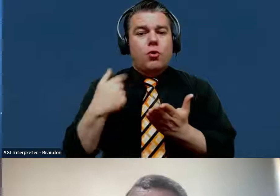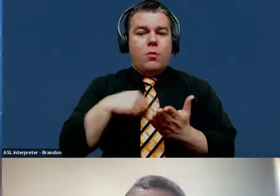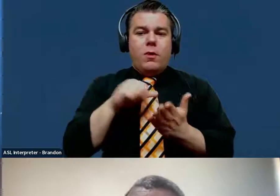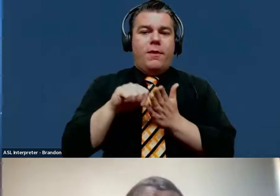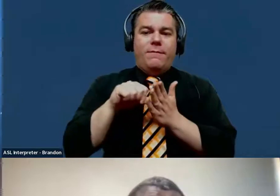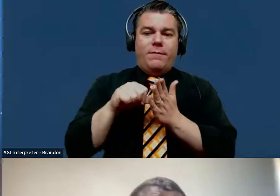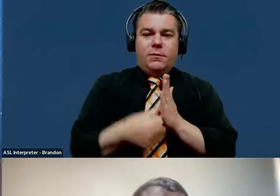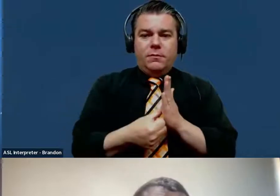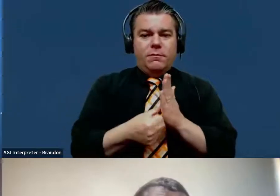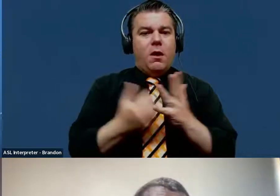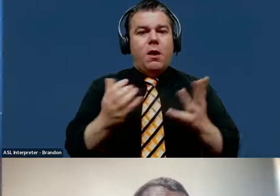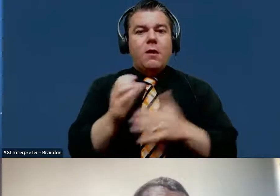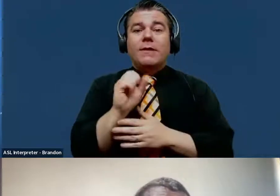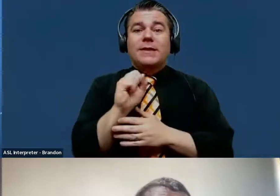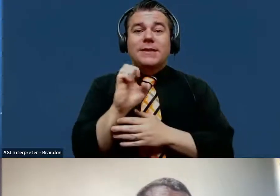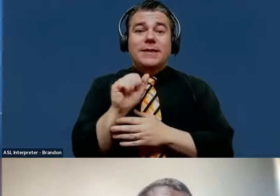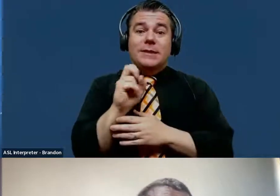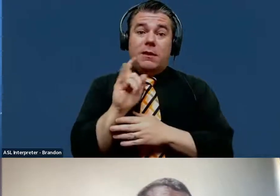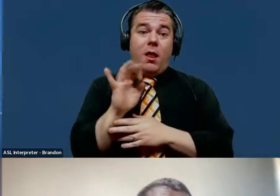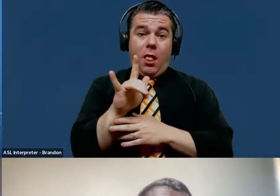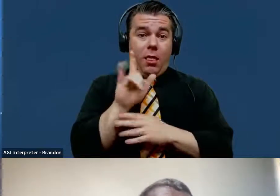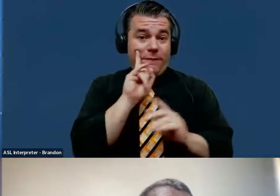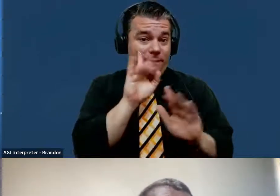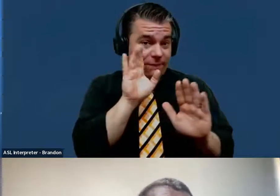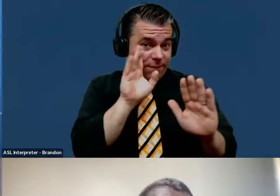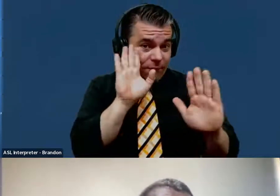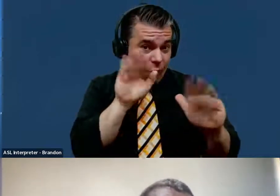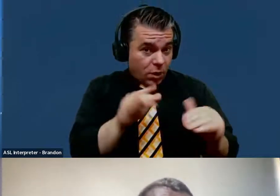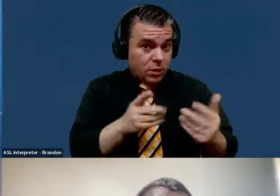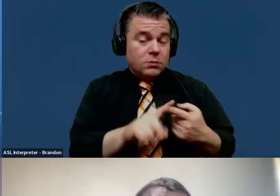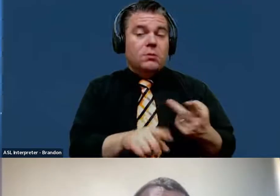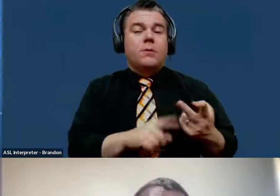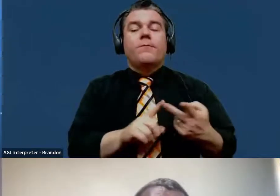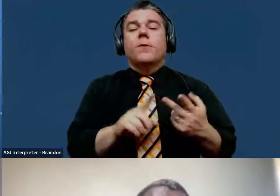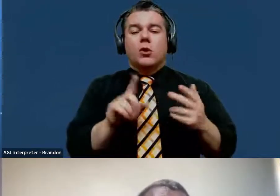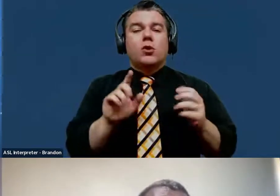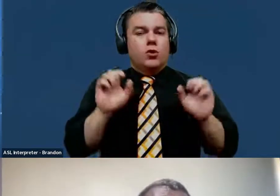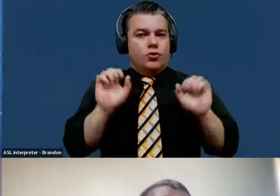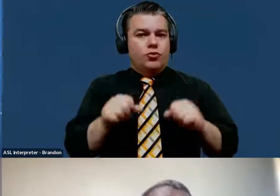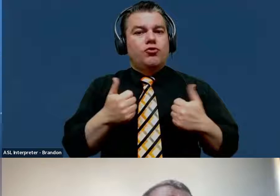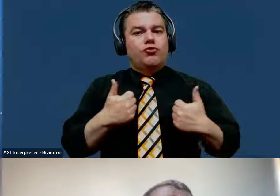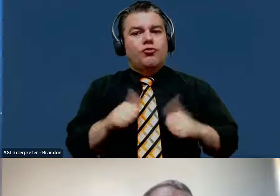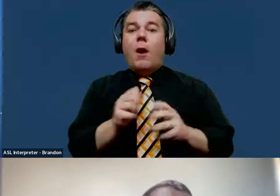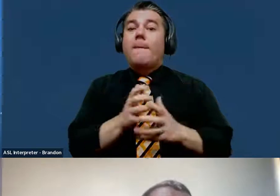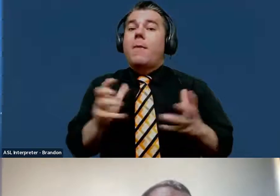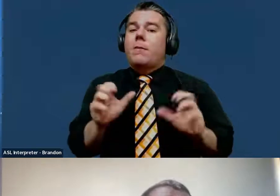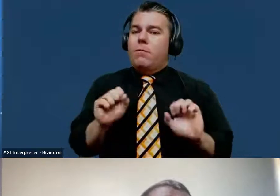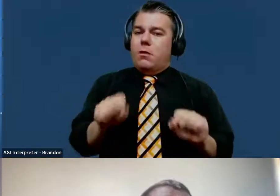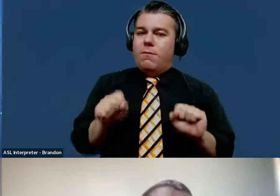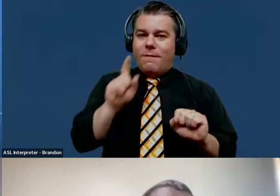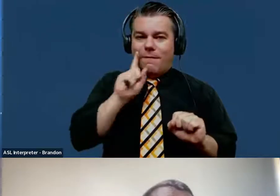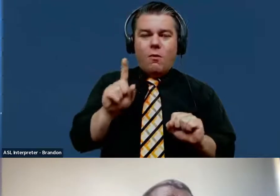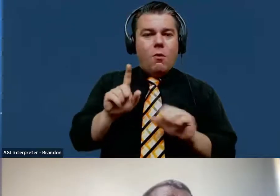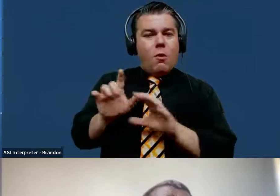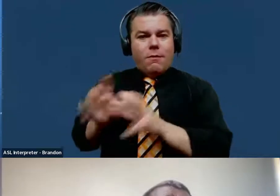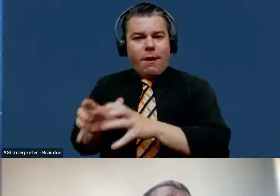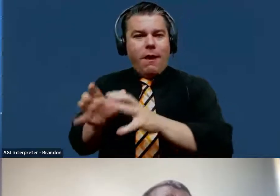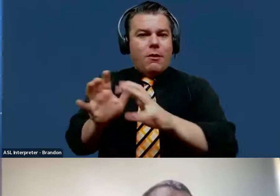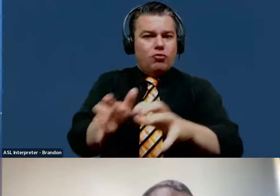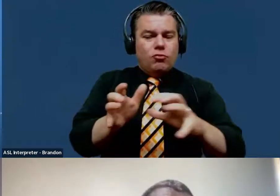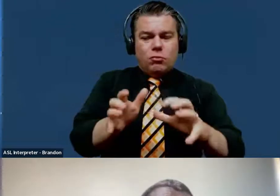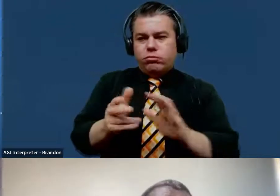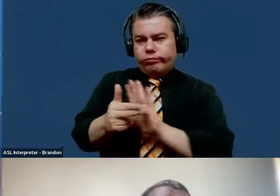of seasonal forecast, and we also should try as much as possible to characterize the